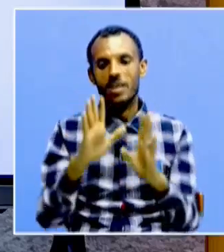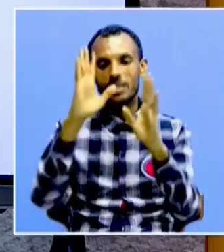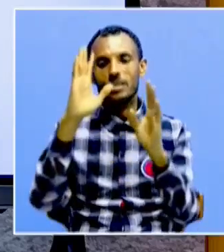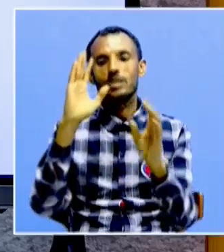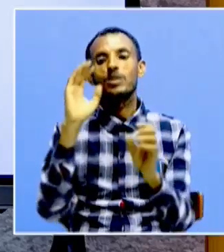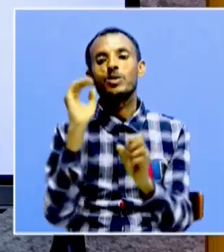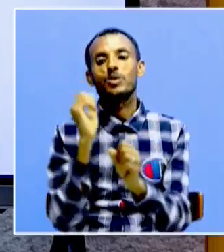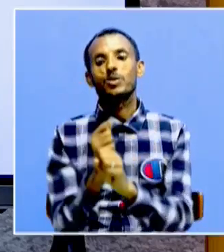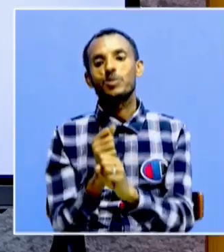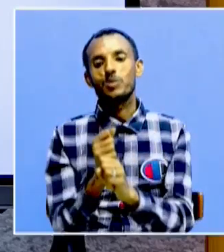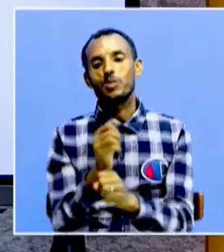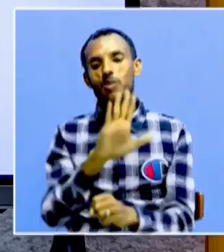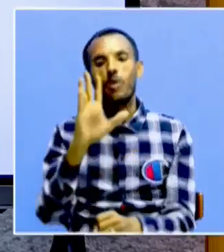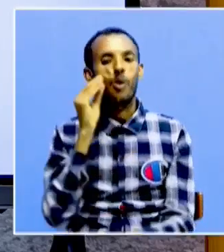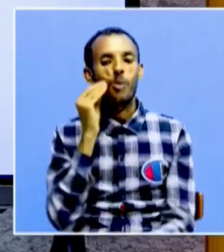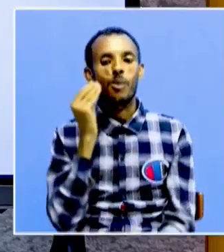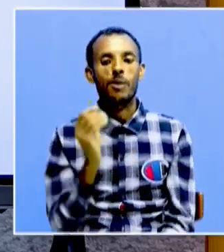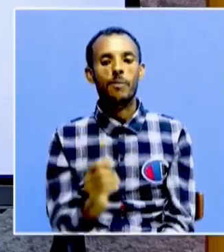the homework.